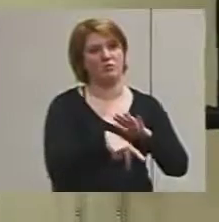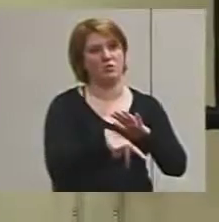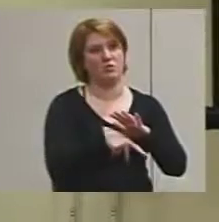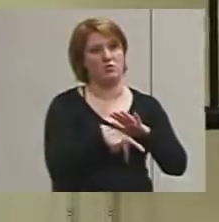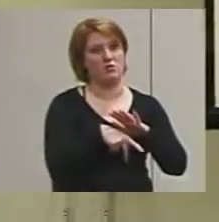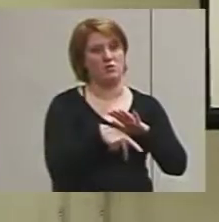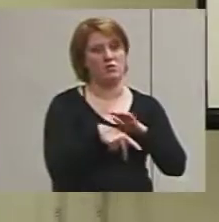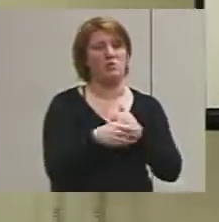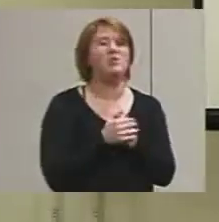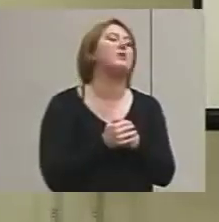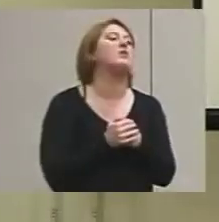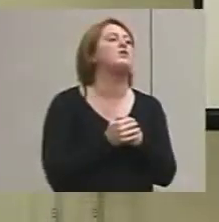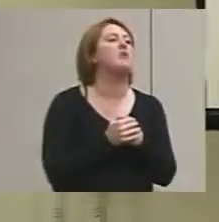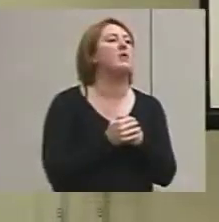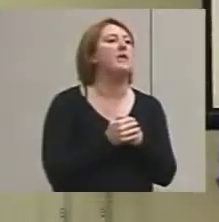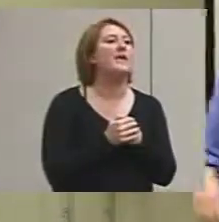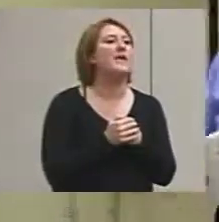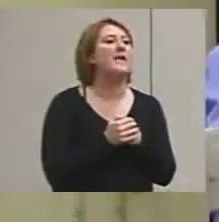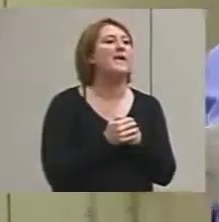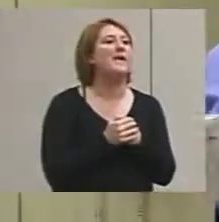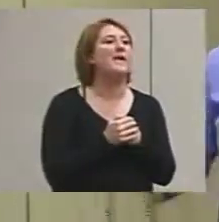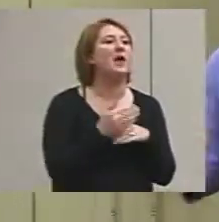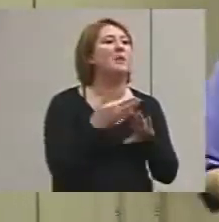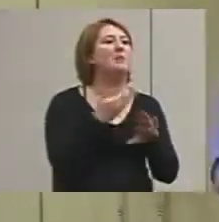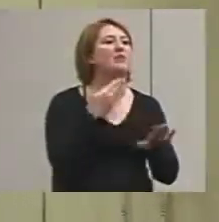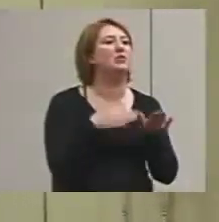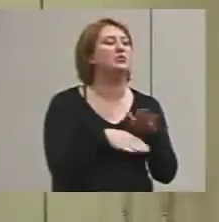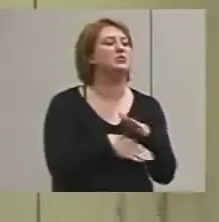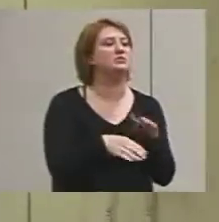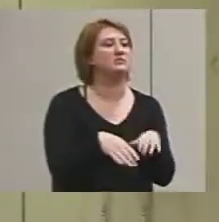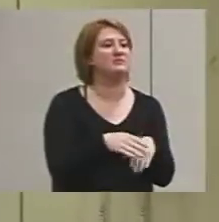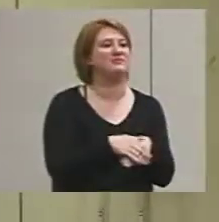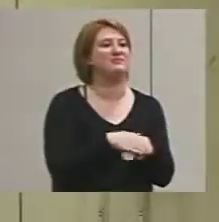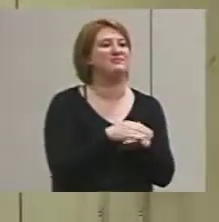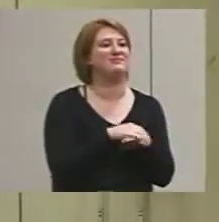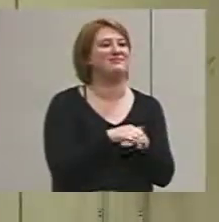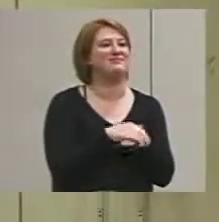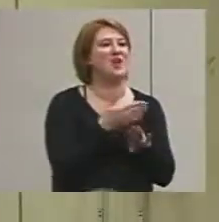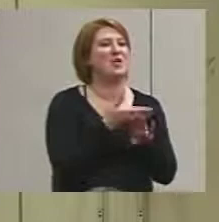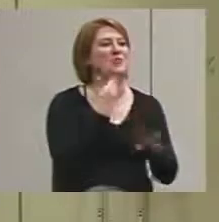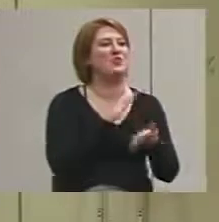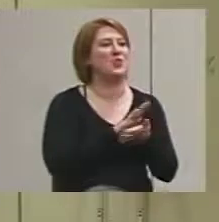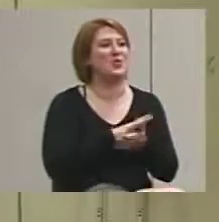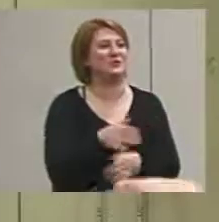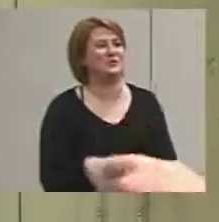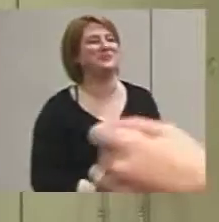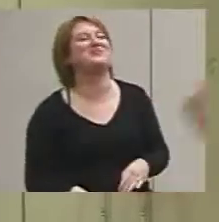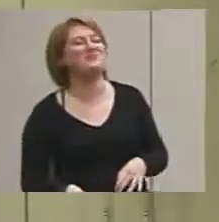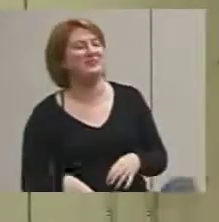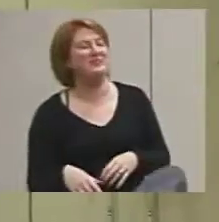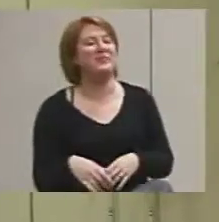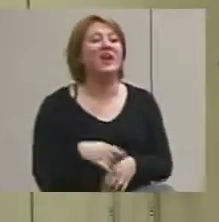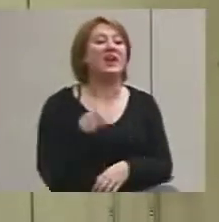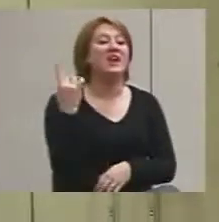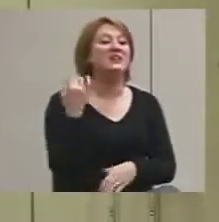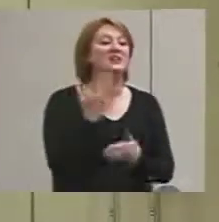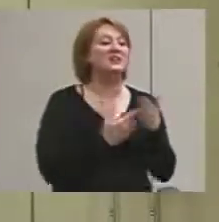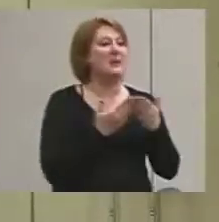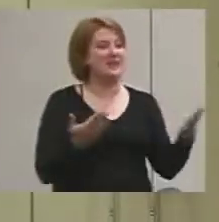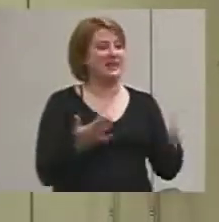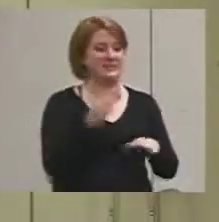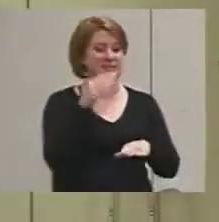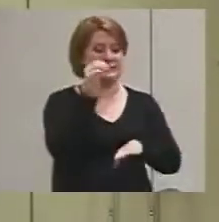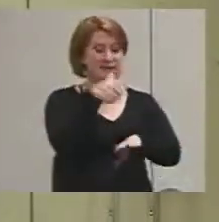kinds of things. We all know this kind of kid. We've seen this kid. So those are the kinds of things that are going on. There are some things that are in place in the